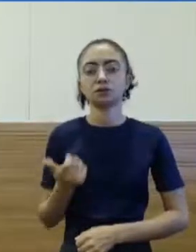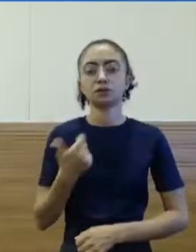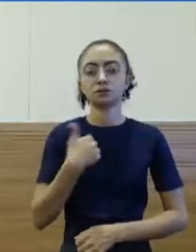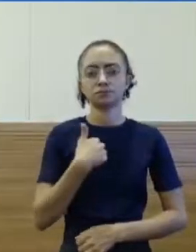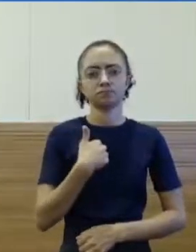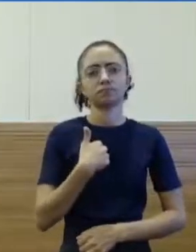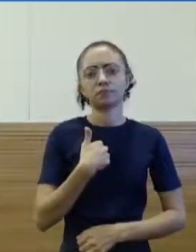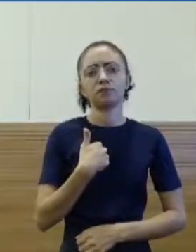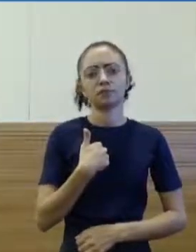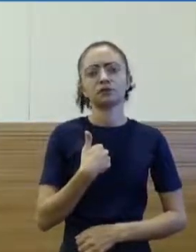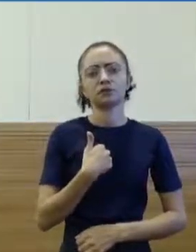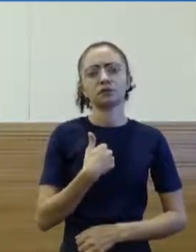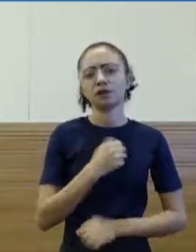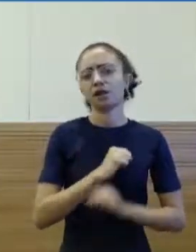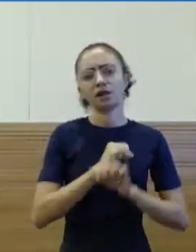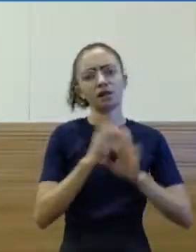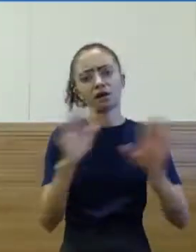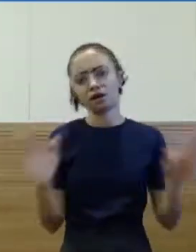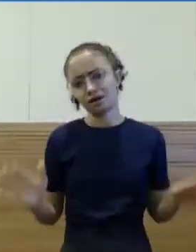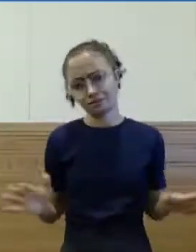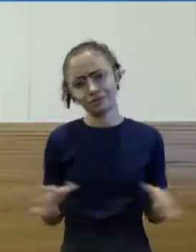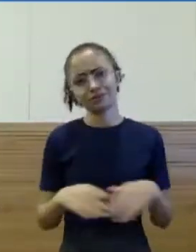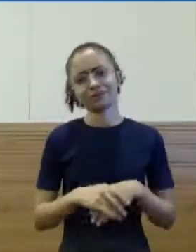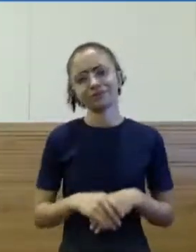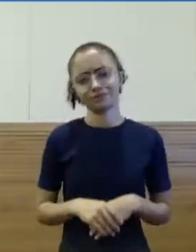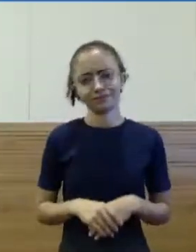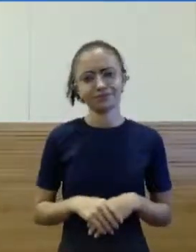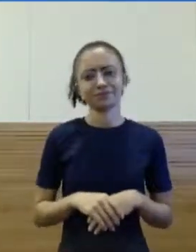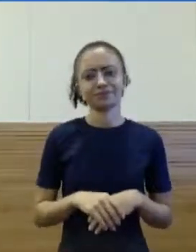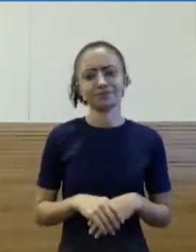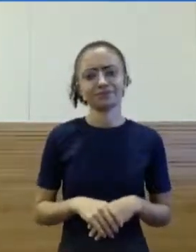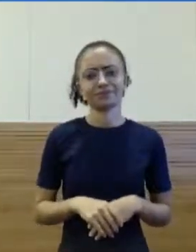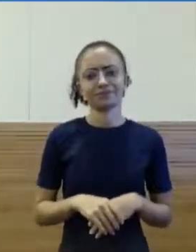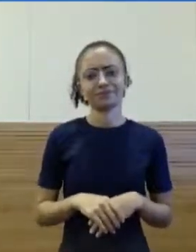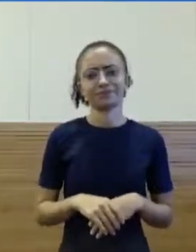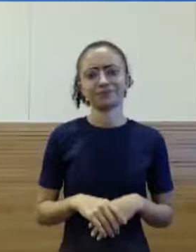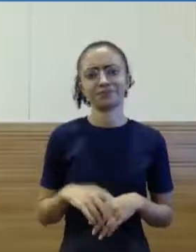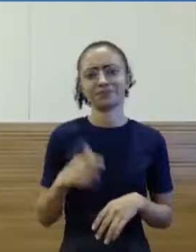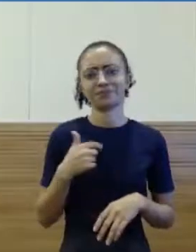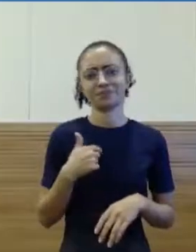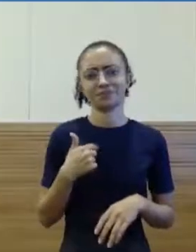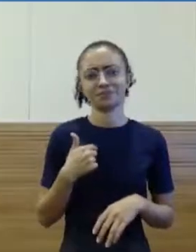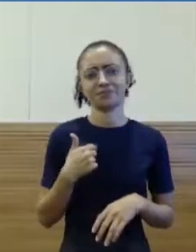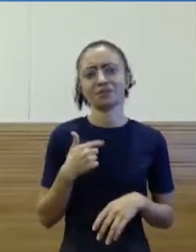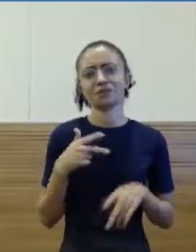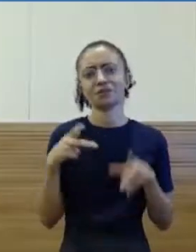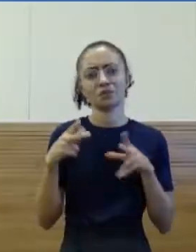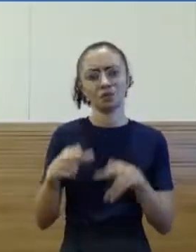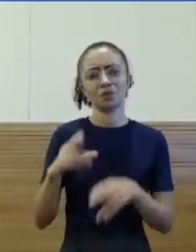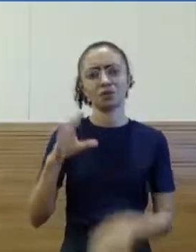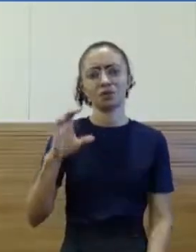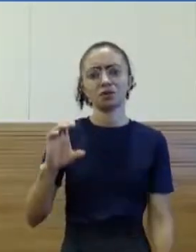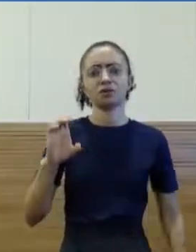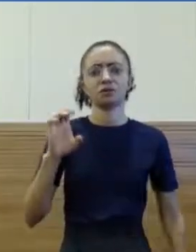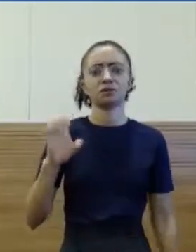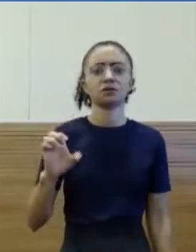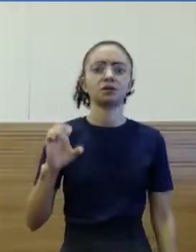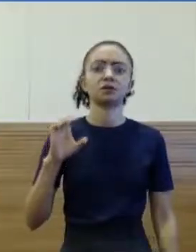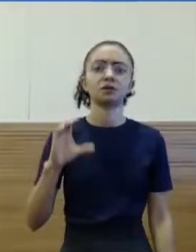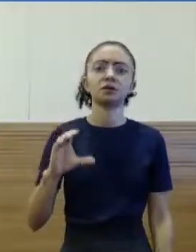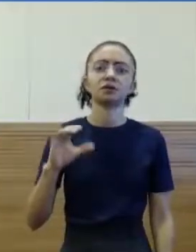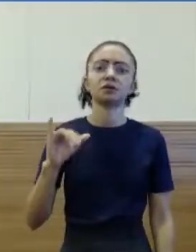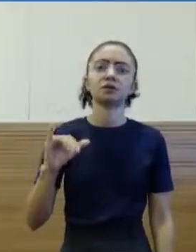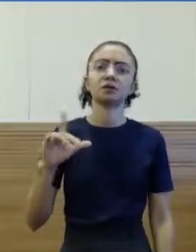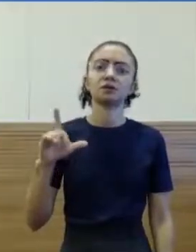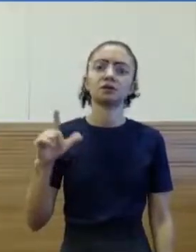certainly, Isela. Well, I fully agree with Cecilia. Well,